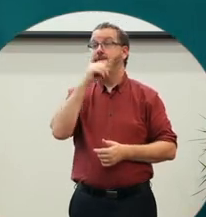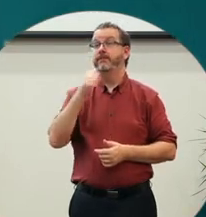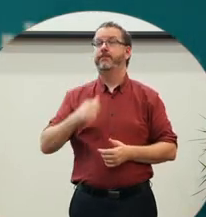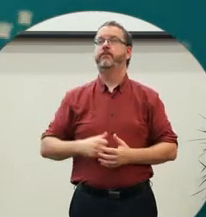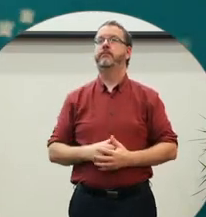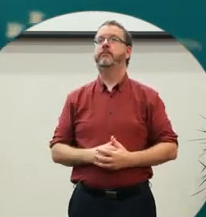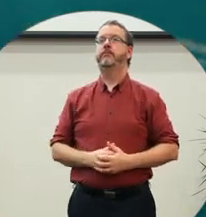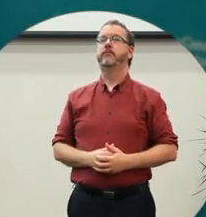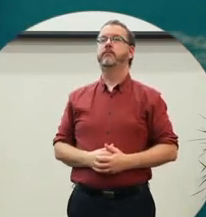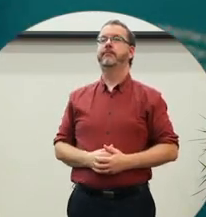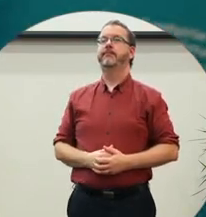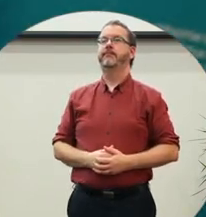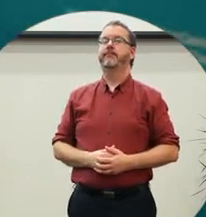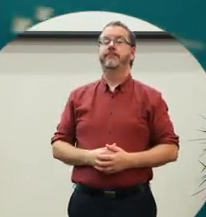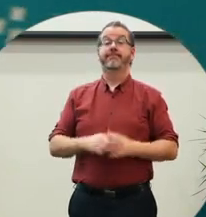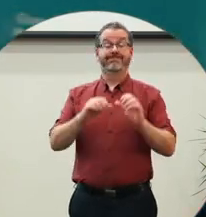going?